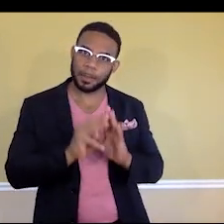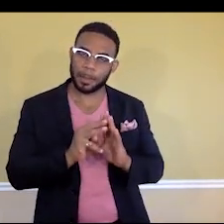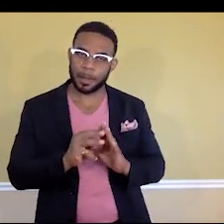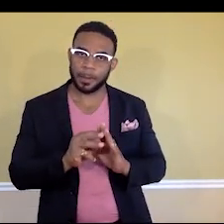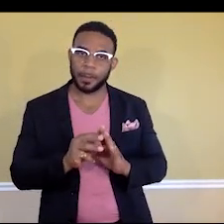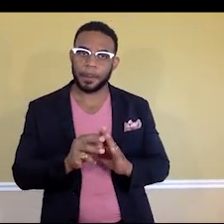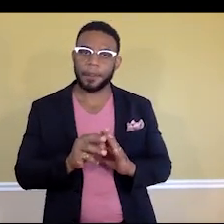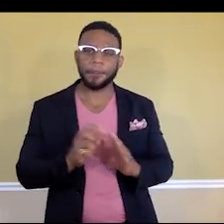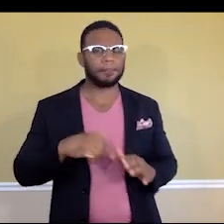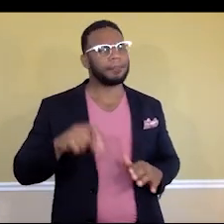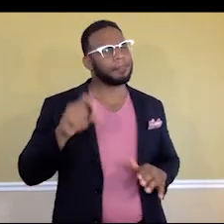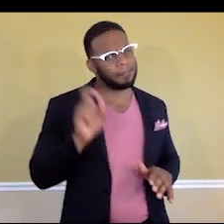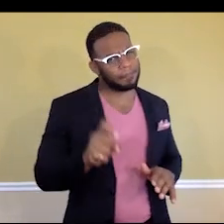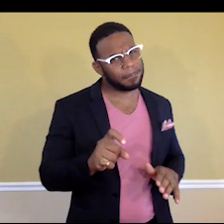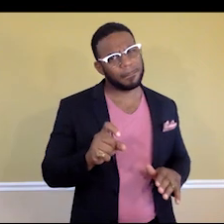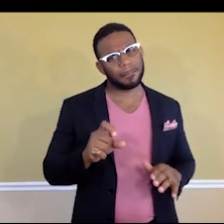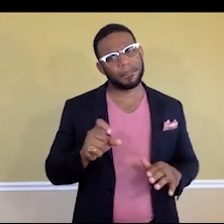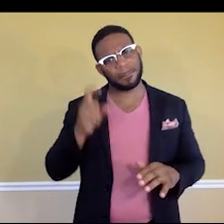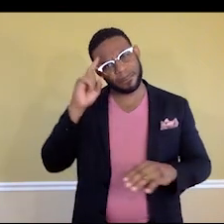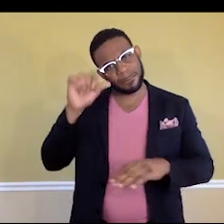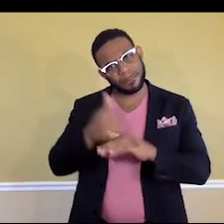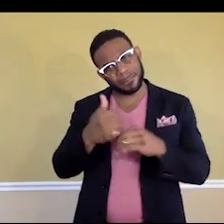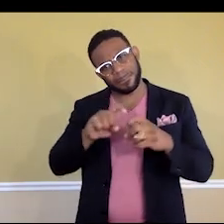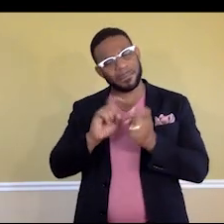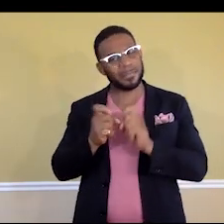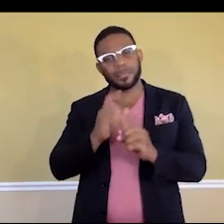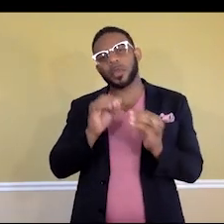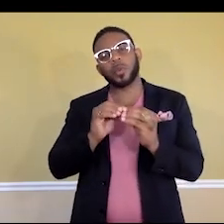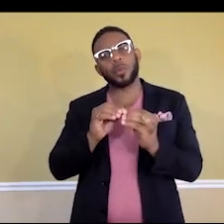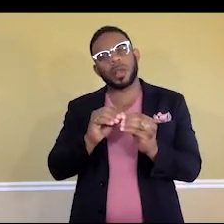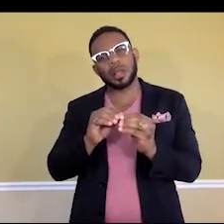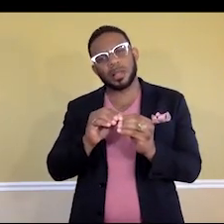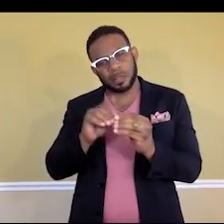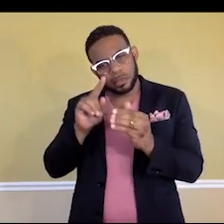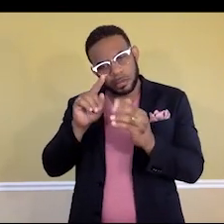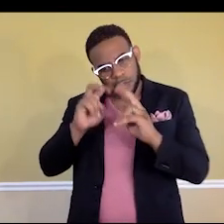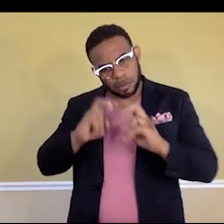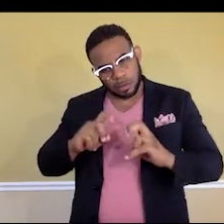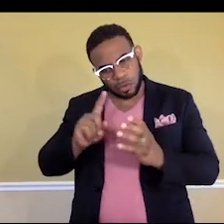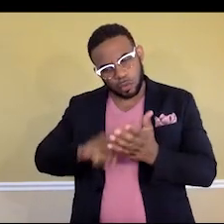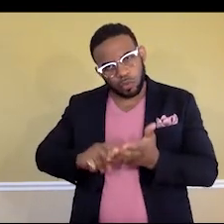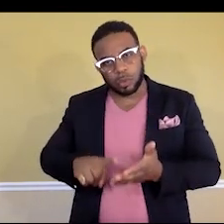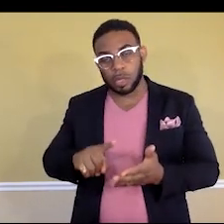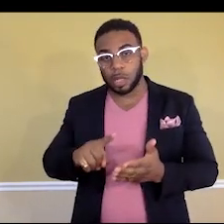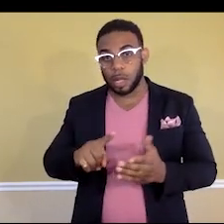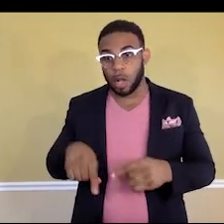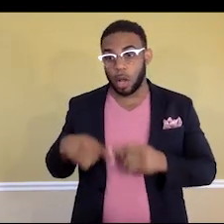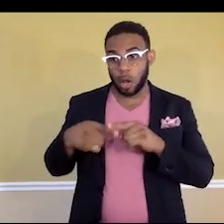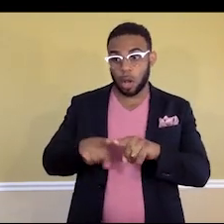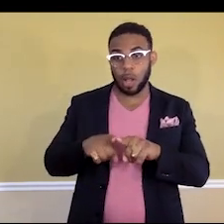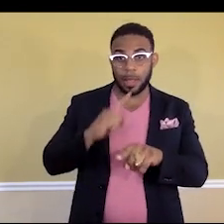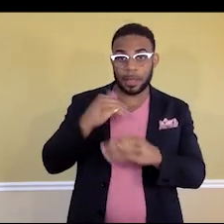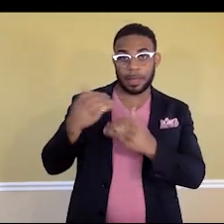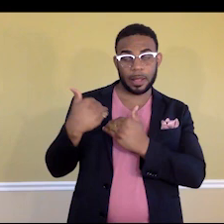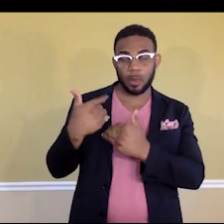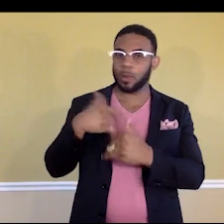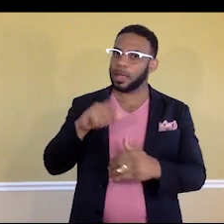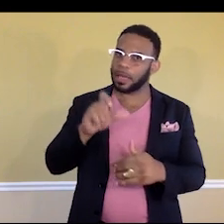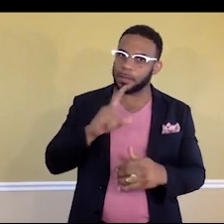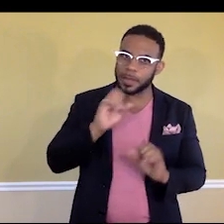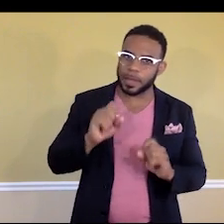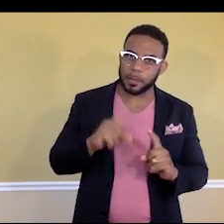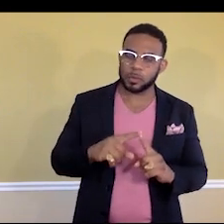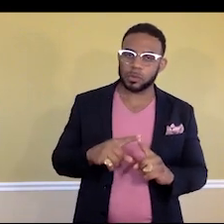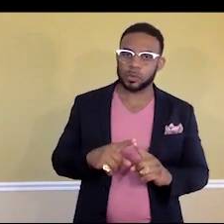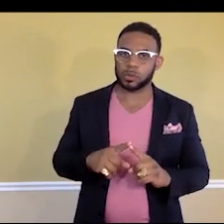models, we have to take a mindset change and just be more critical. Alongside that goes accountability. We have to be